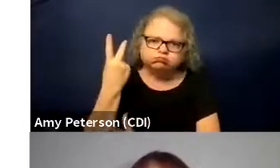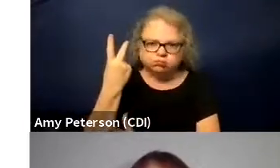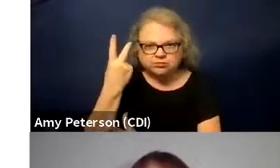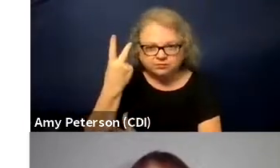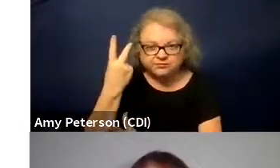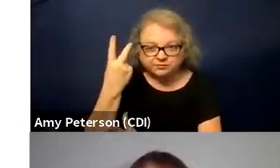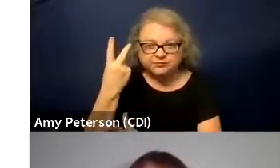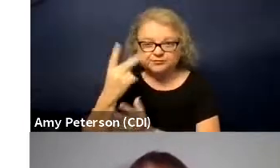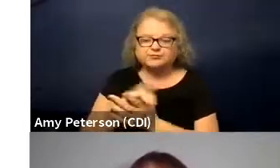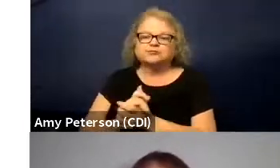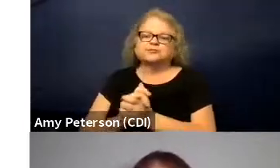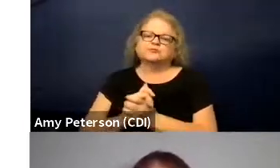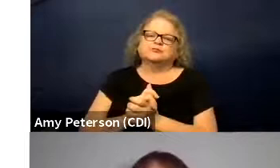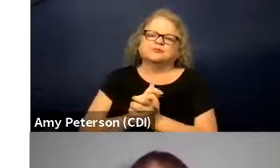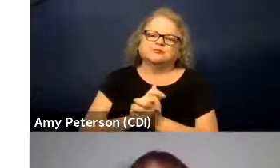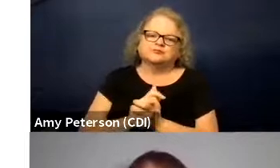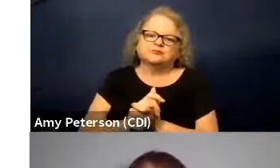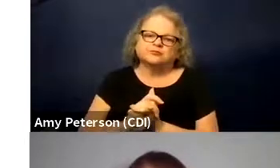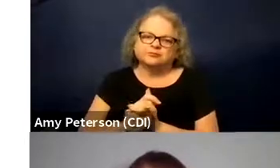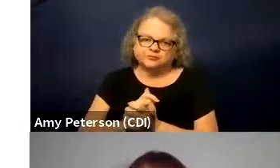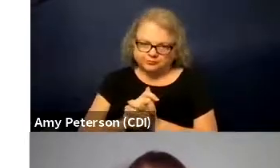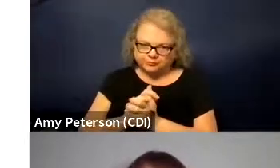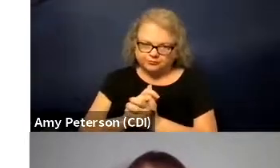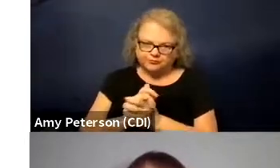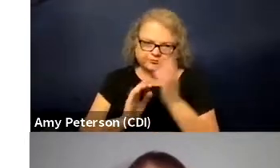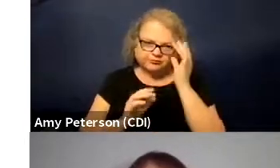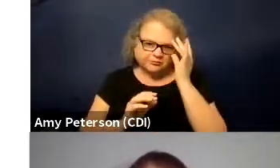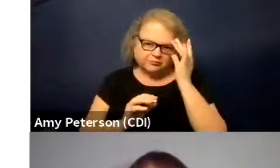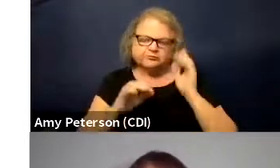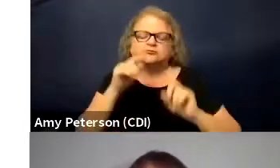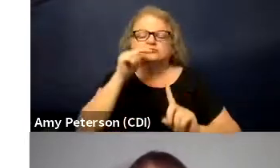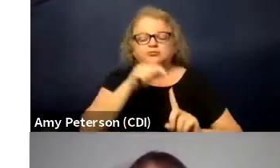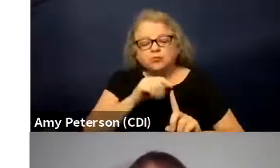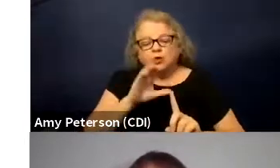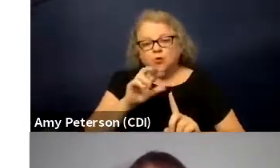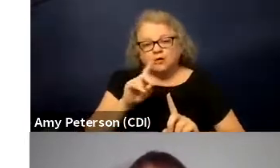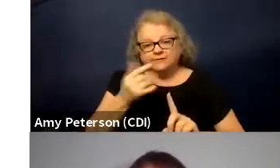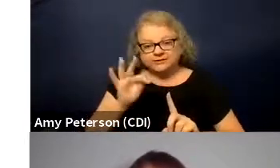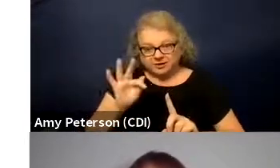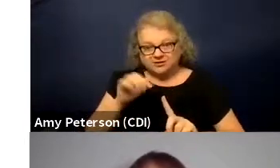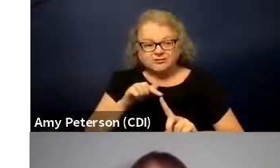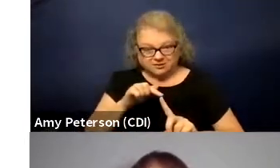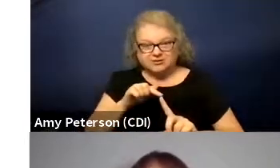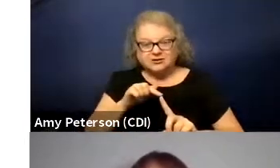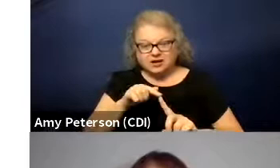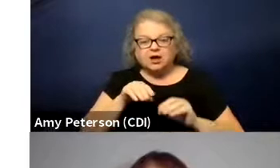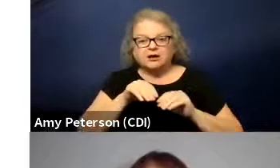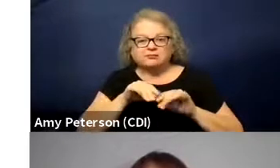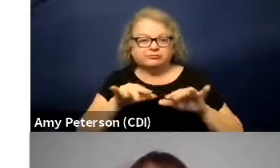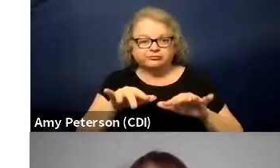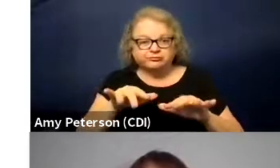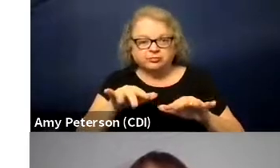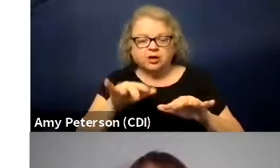system, and it causes a person to become contagious faster. So the